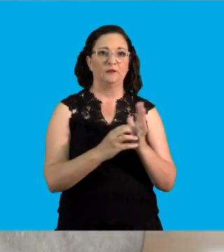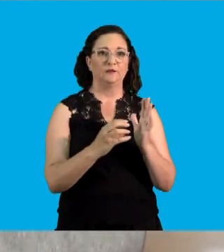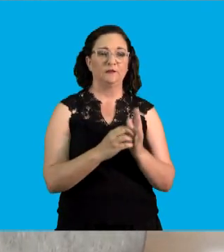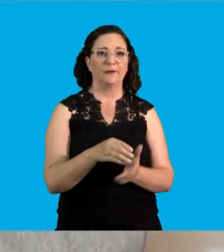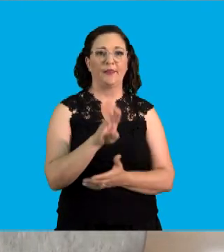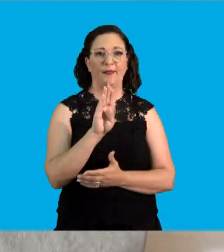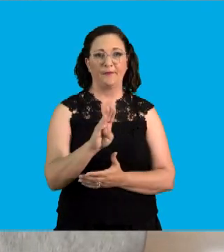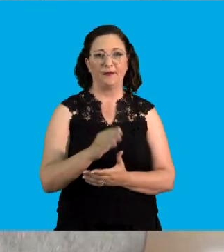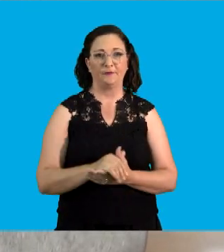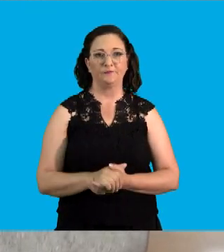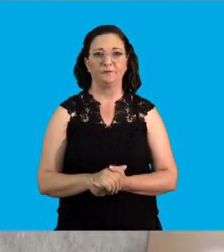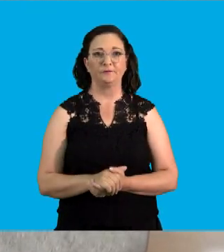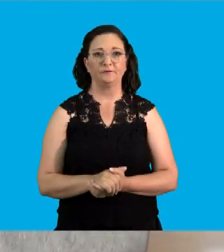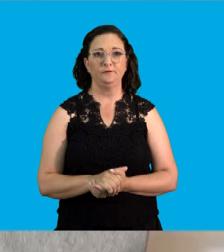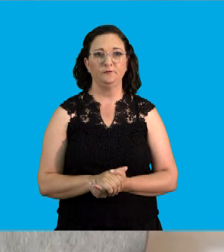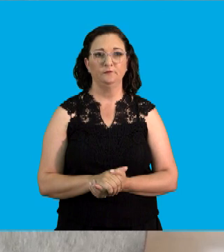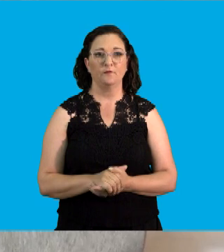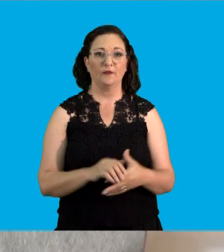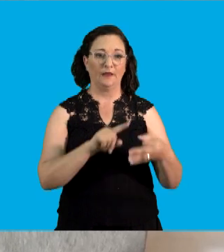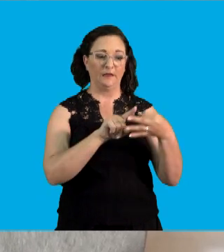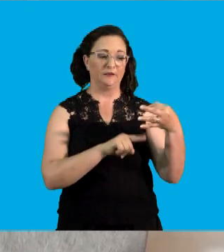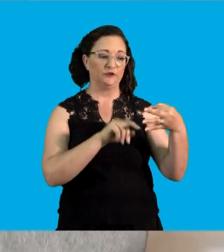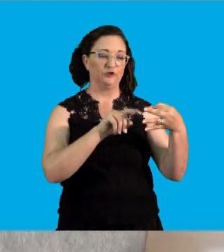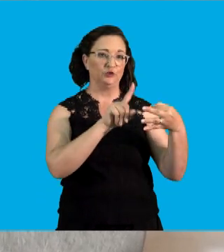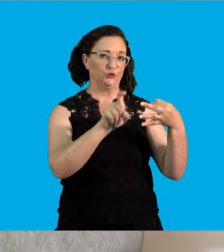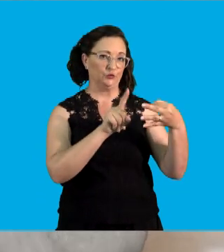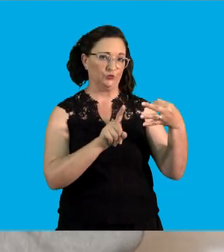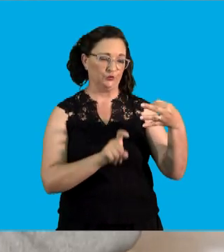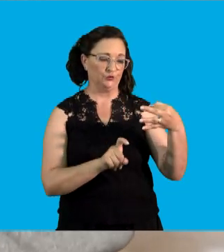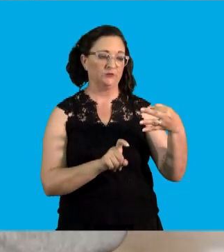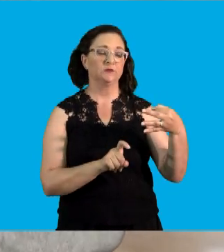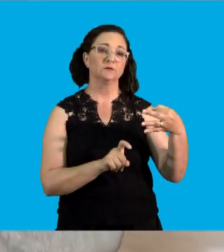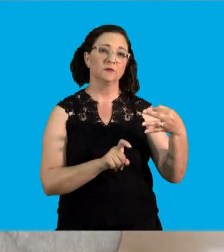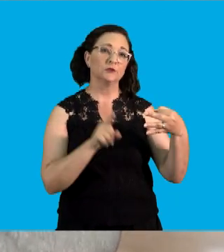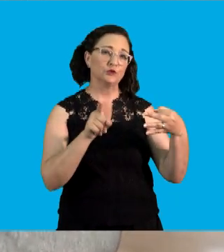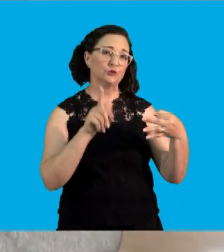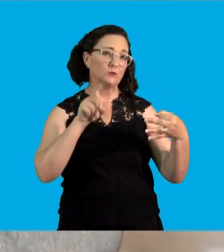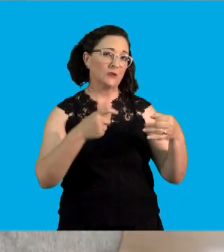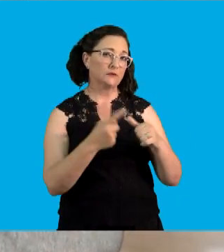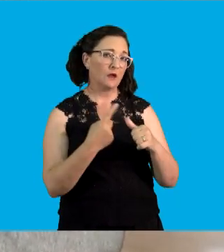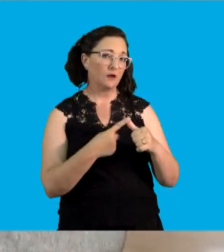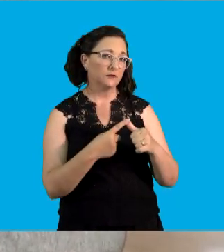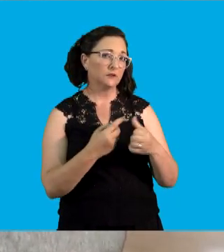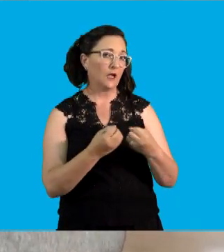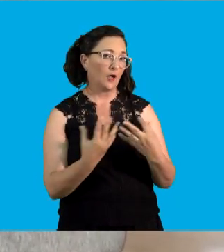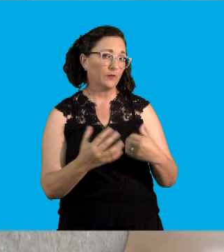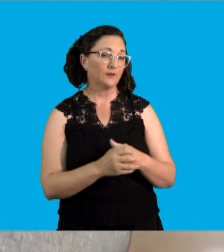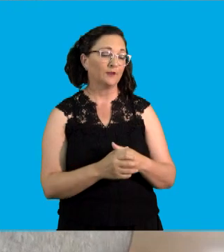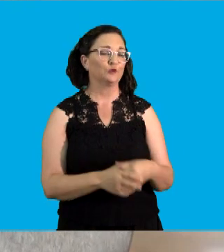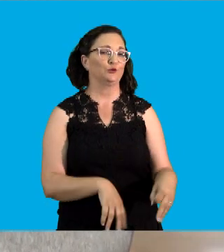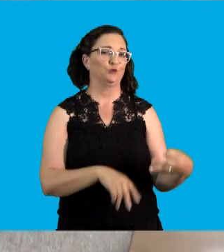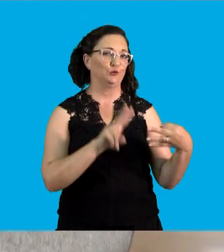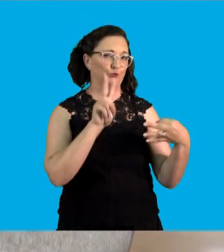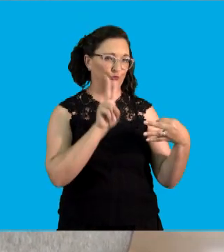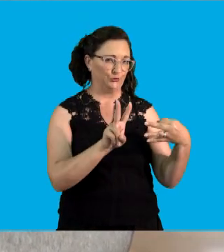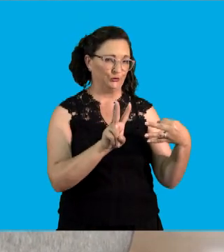section B. Remember section B, you've got 3 questions. From the 3 questions, you are required to answer any